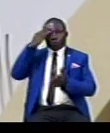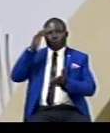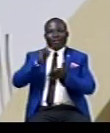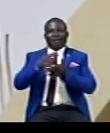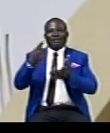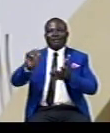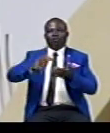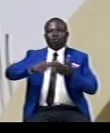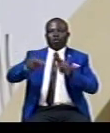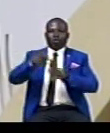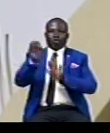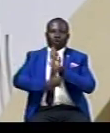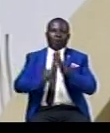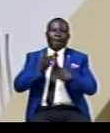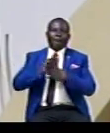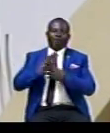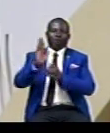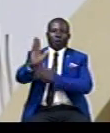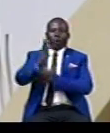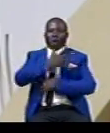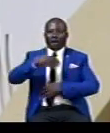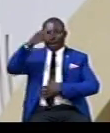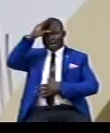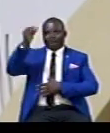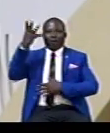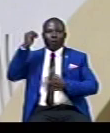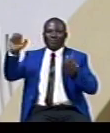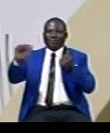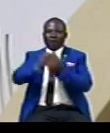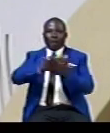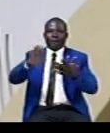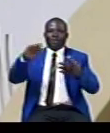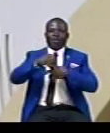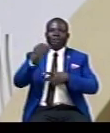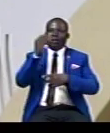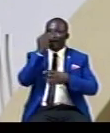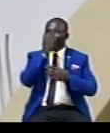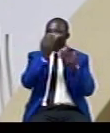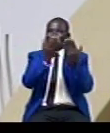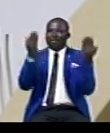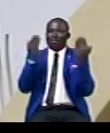damaged in the Garden of Eden in Genesis chapter 3.